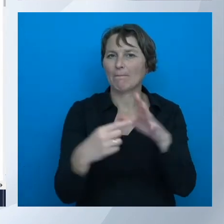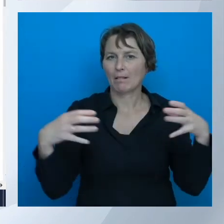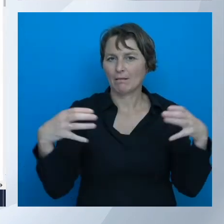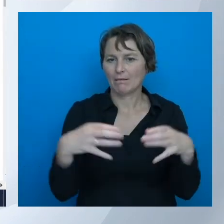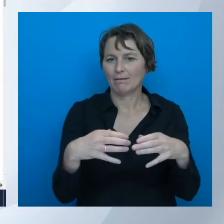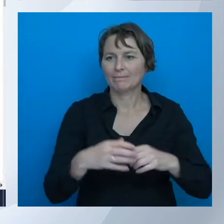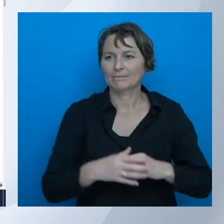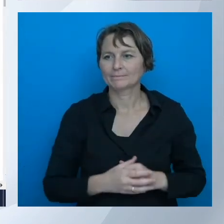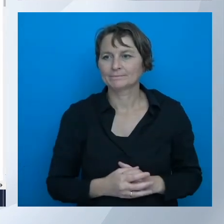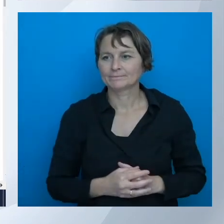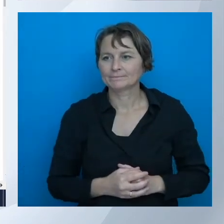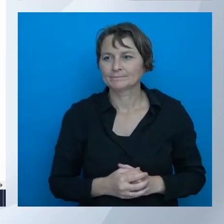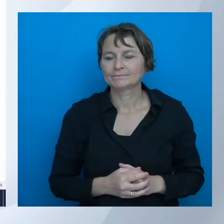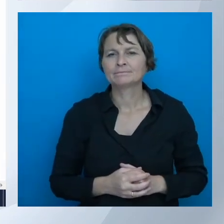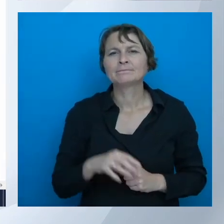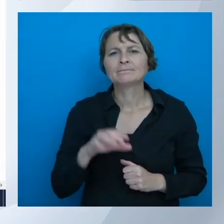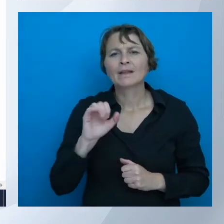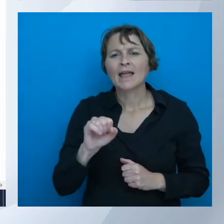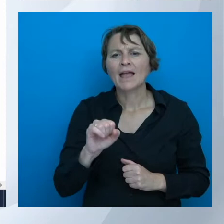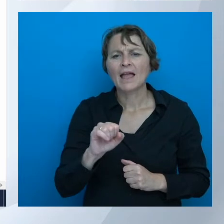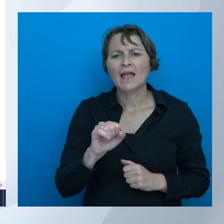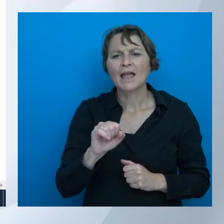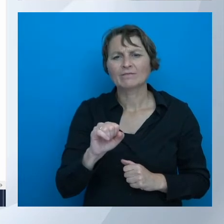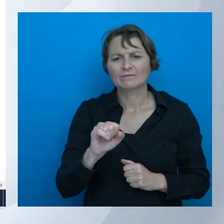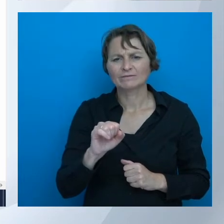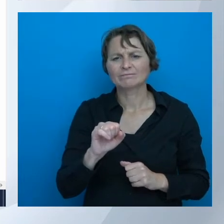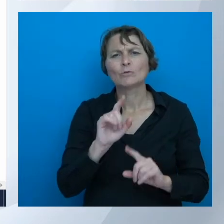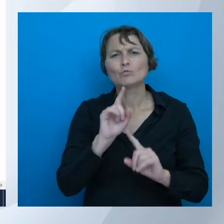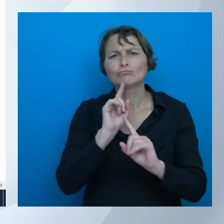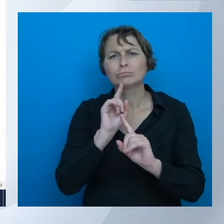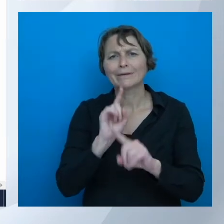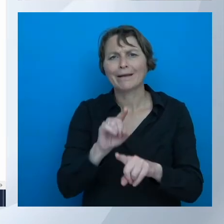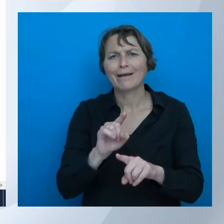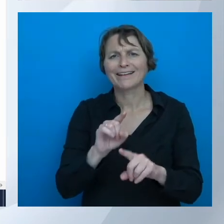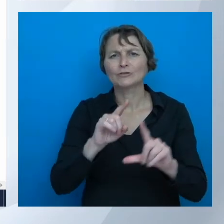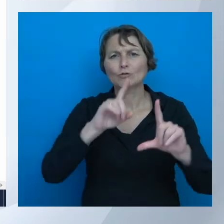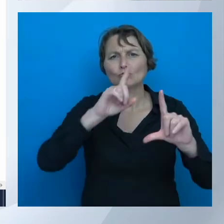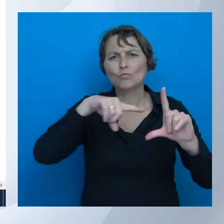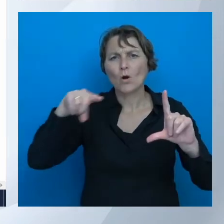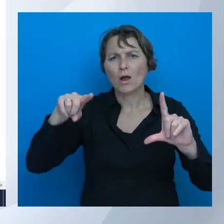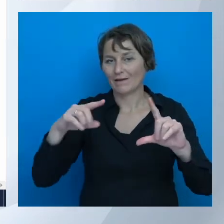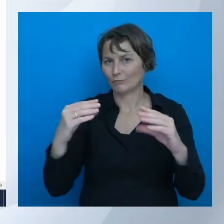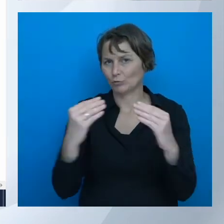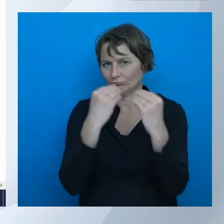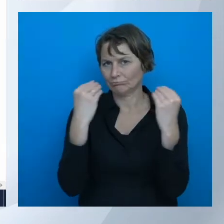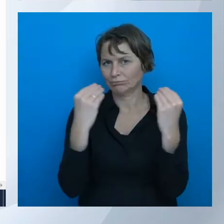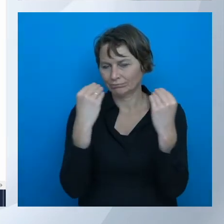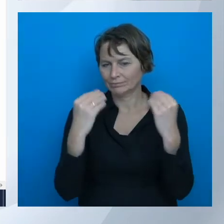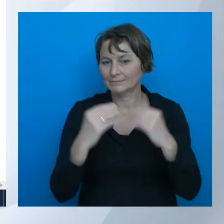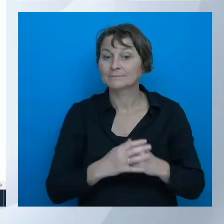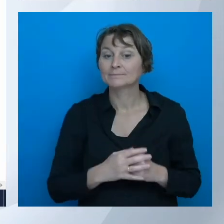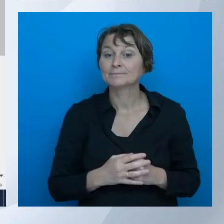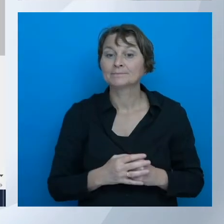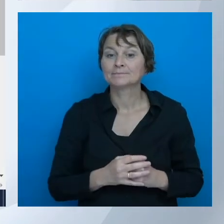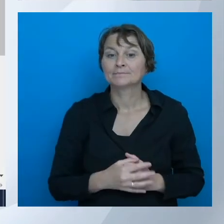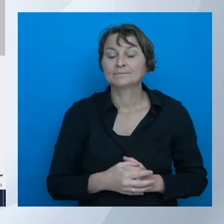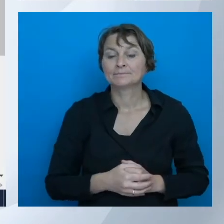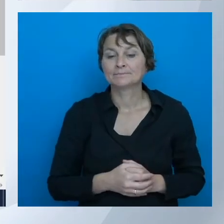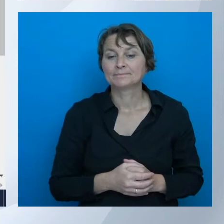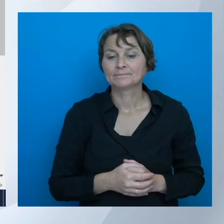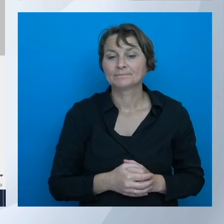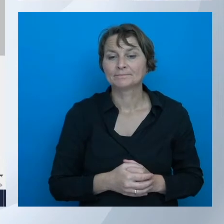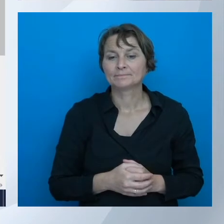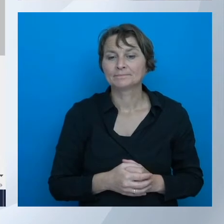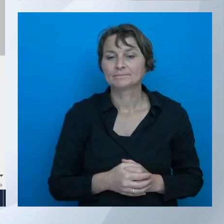graph tutorial. Within that React graph tutorial, what I did specify, if it loads, 1,